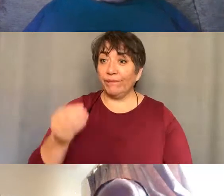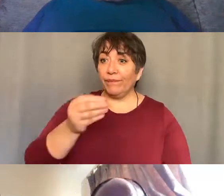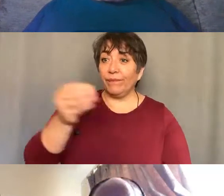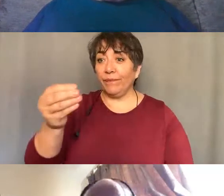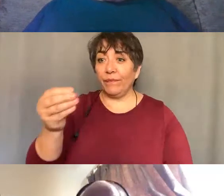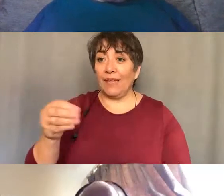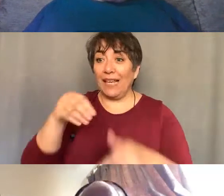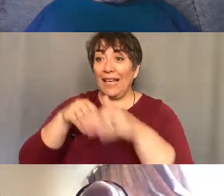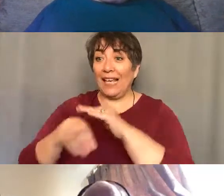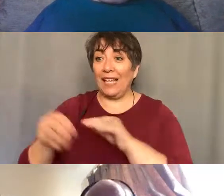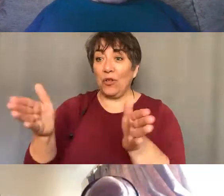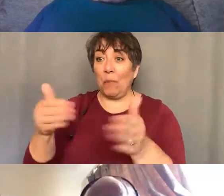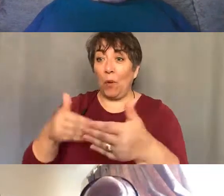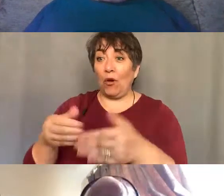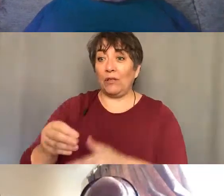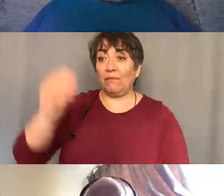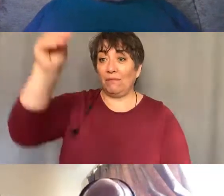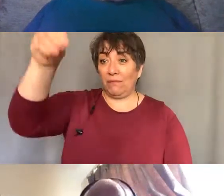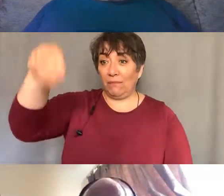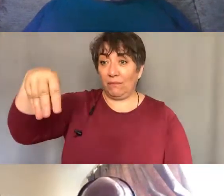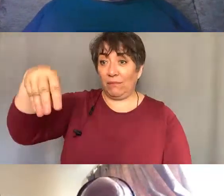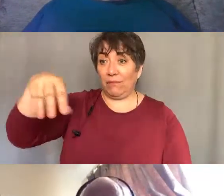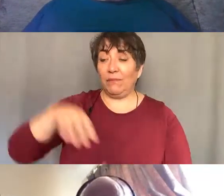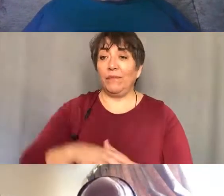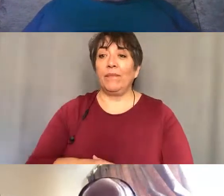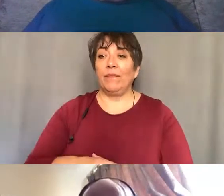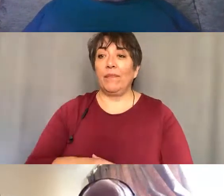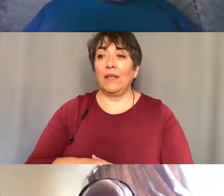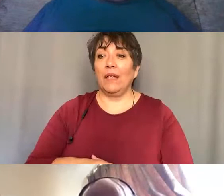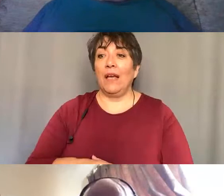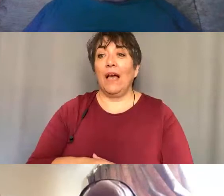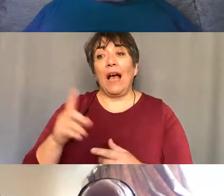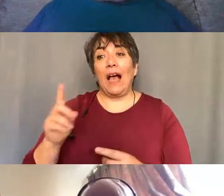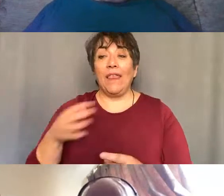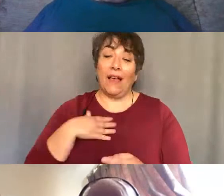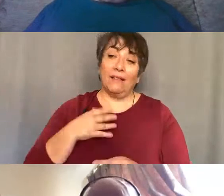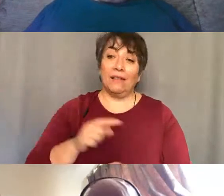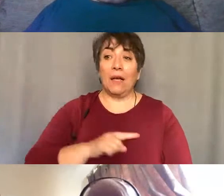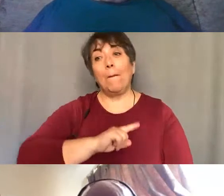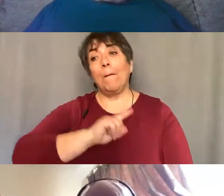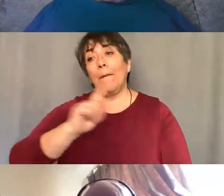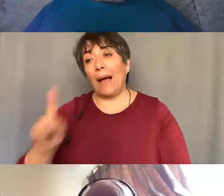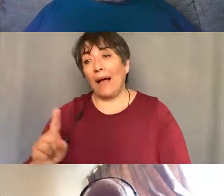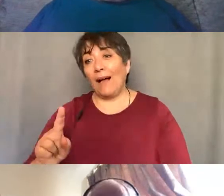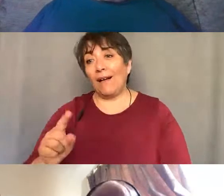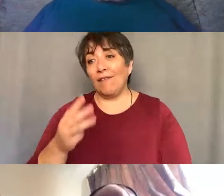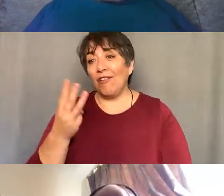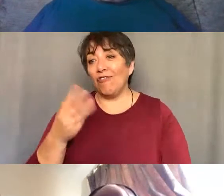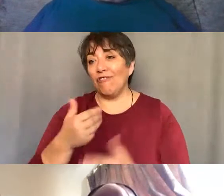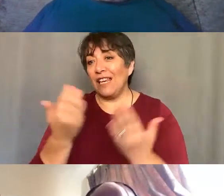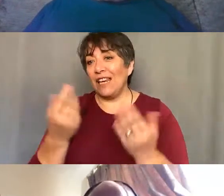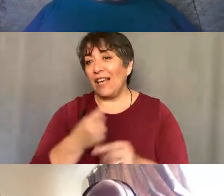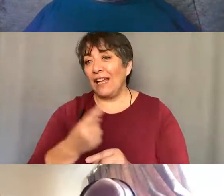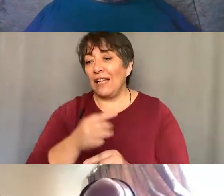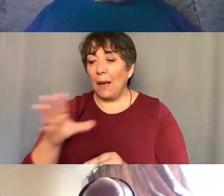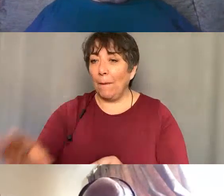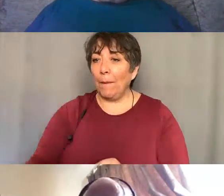got an agenda, but digital poverty is out there for a lot of